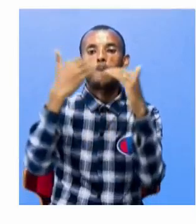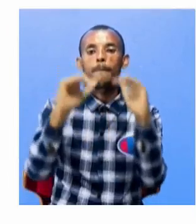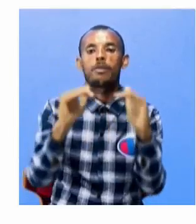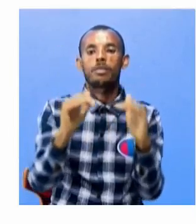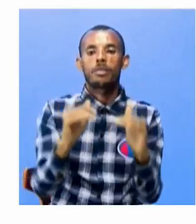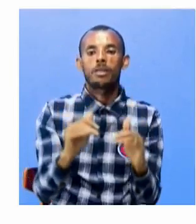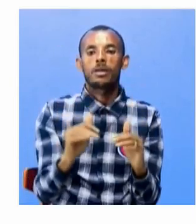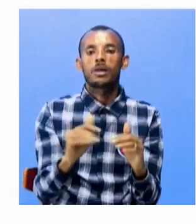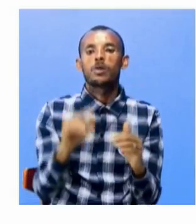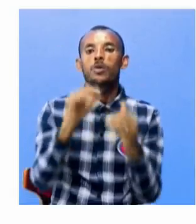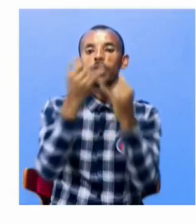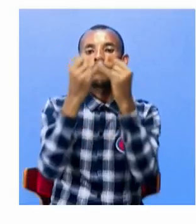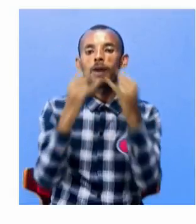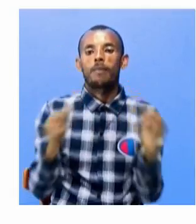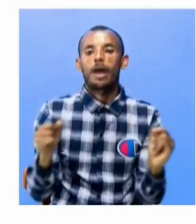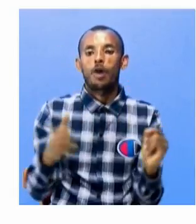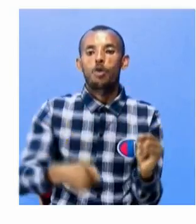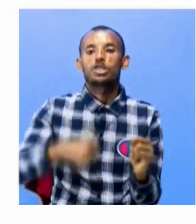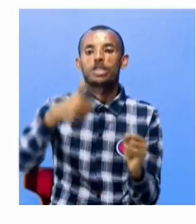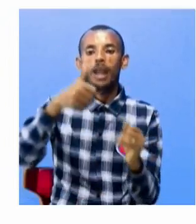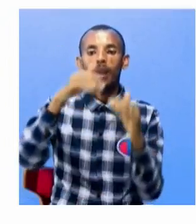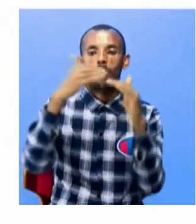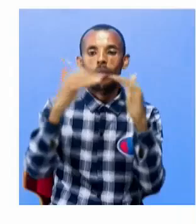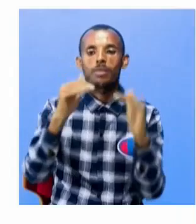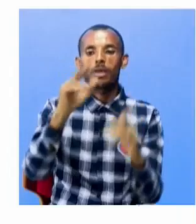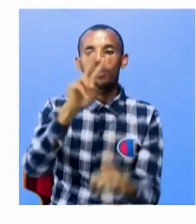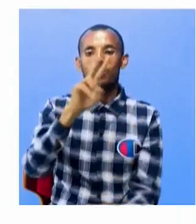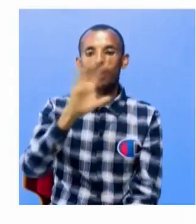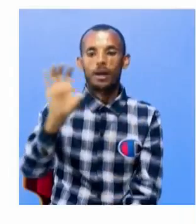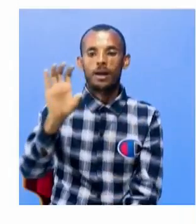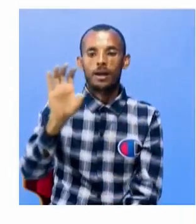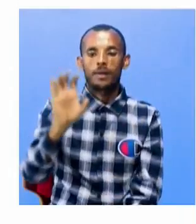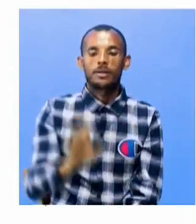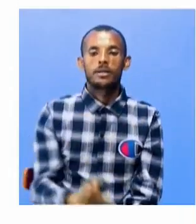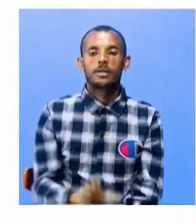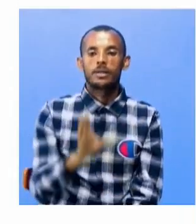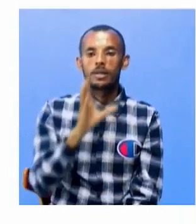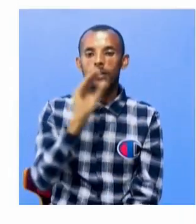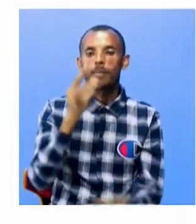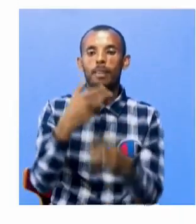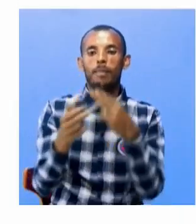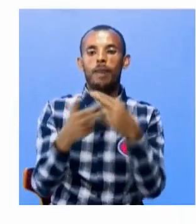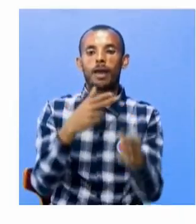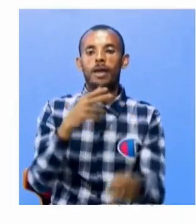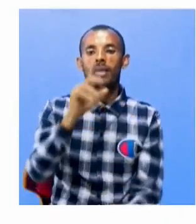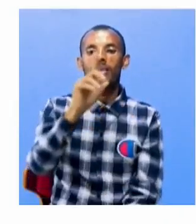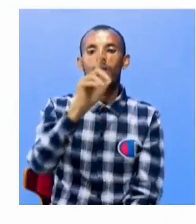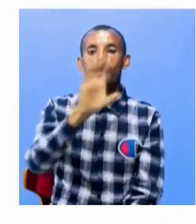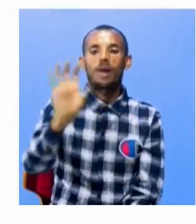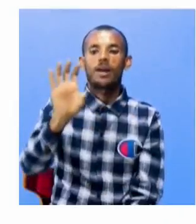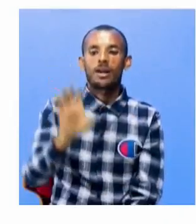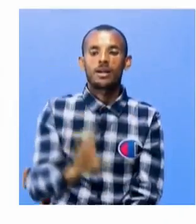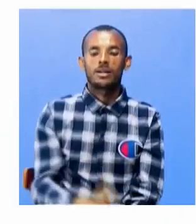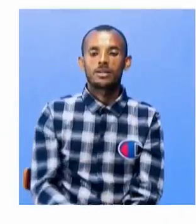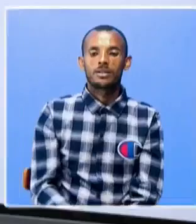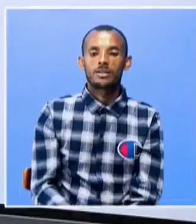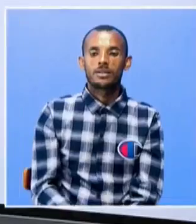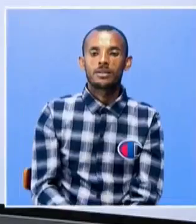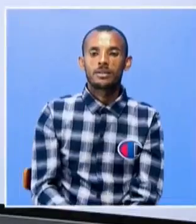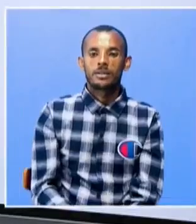you divide by the original quantity, it is 200, and then you multiply it by